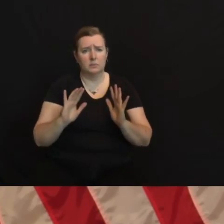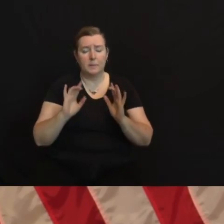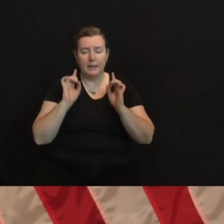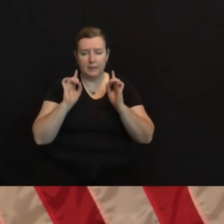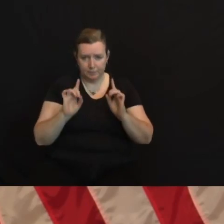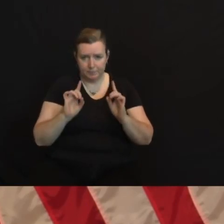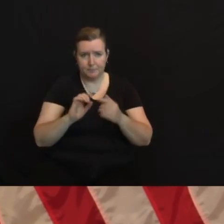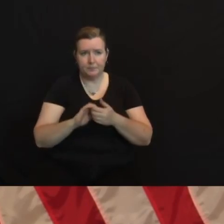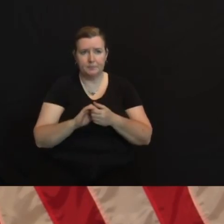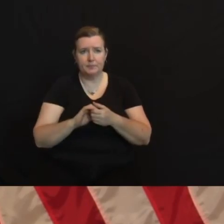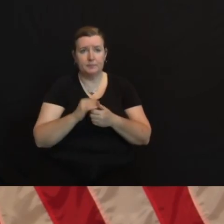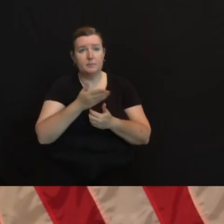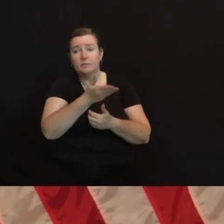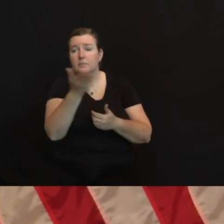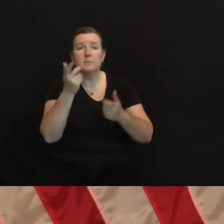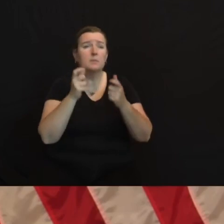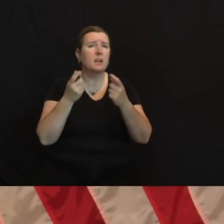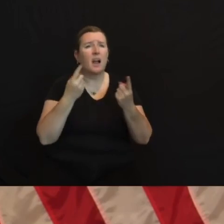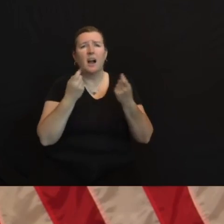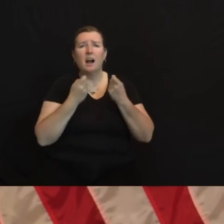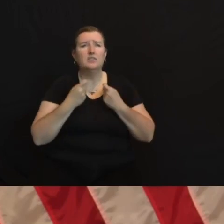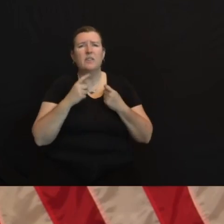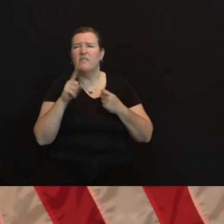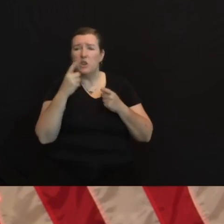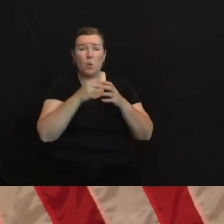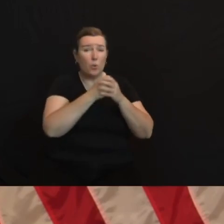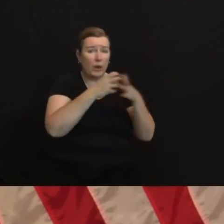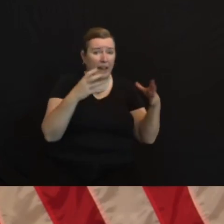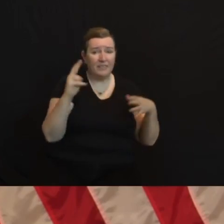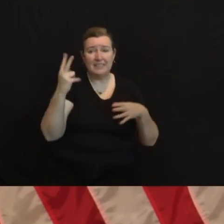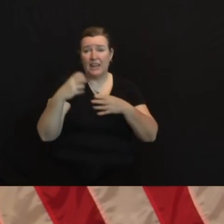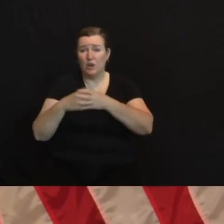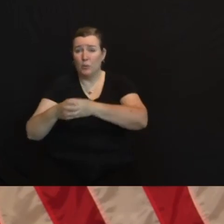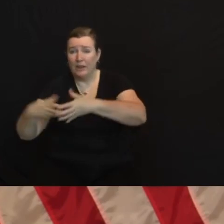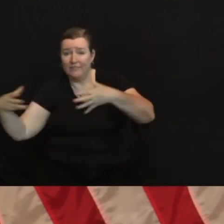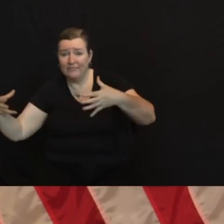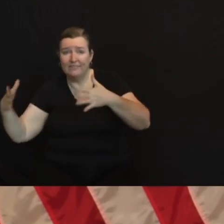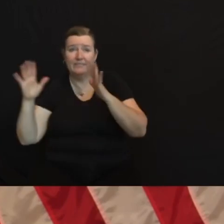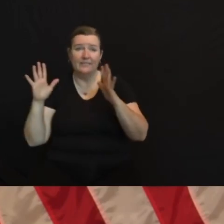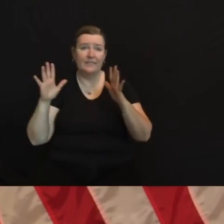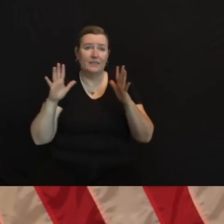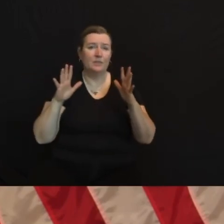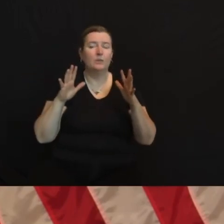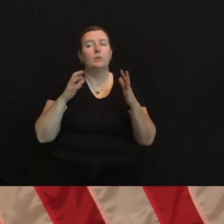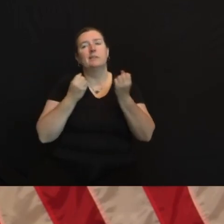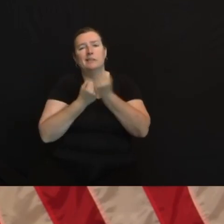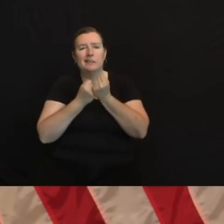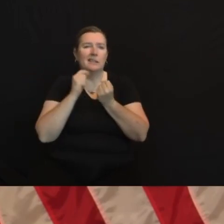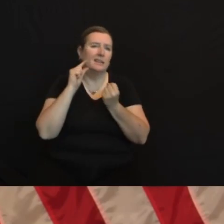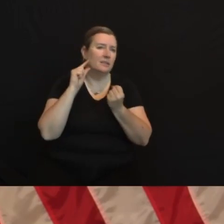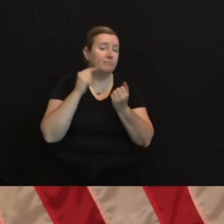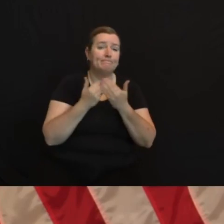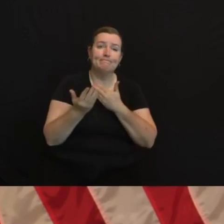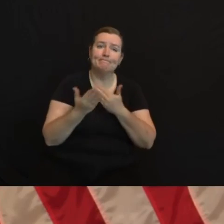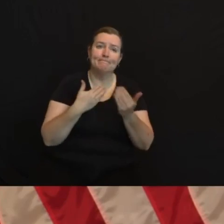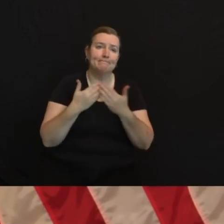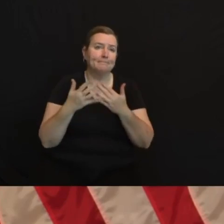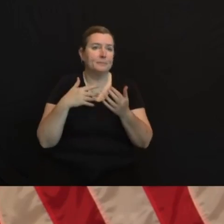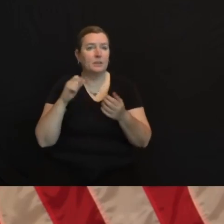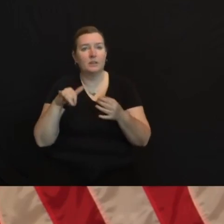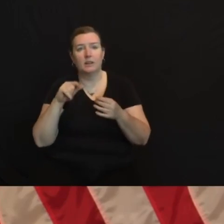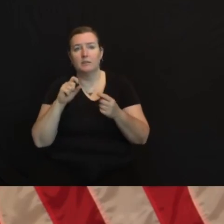wave, second wave, I would be with the governor and with the commissioner that whether or not we characterize this as part of